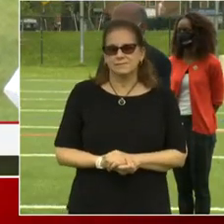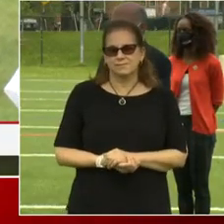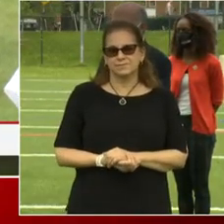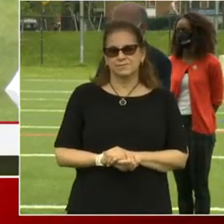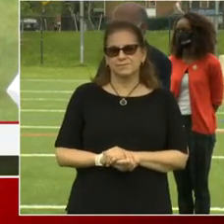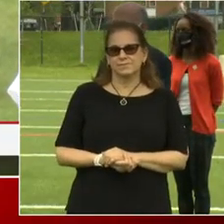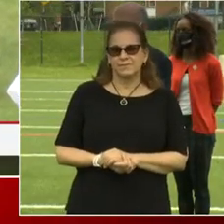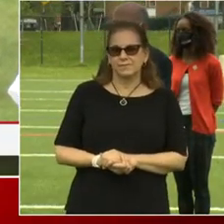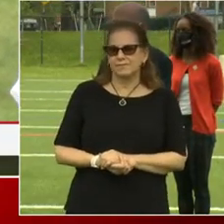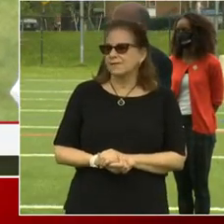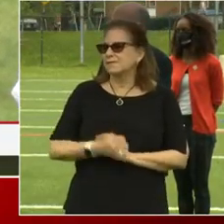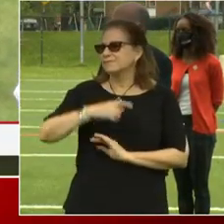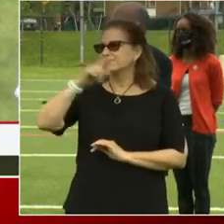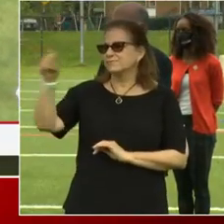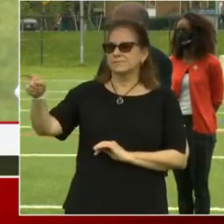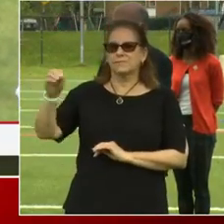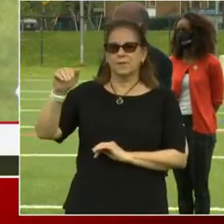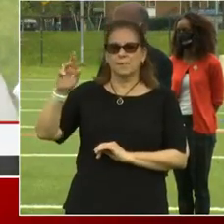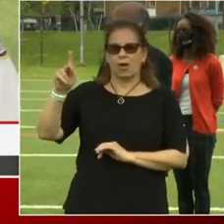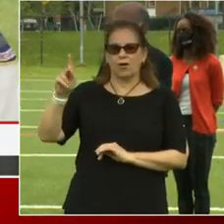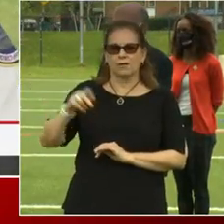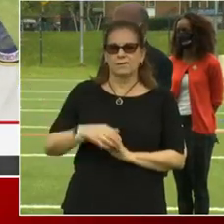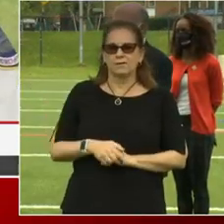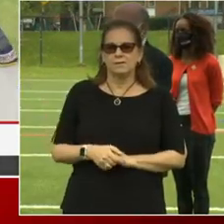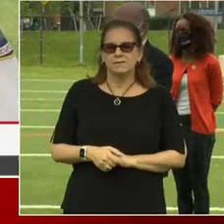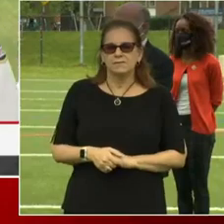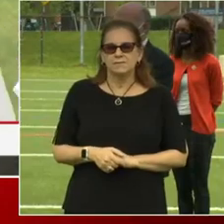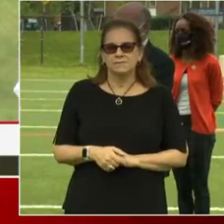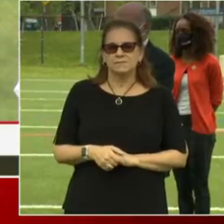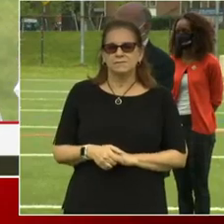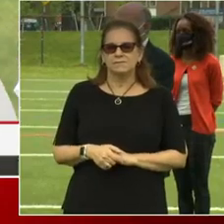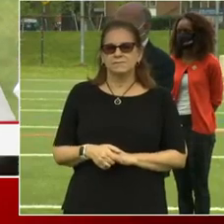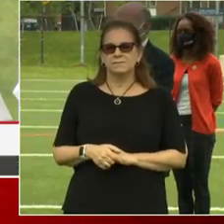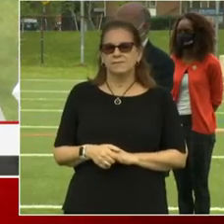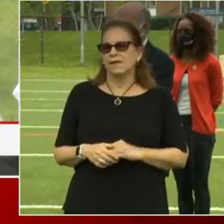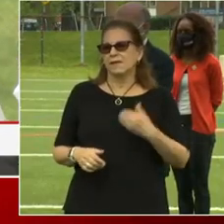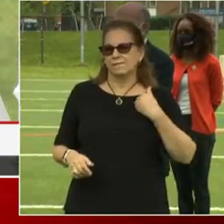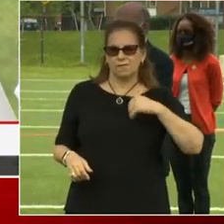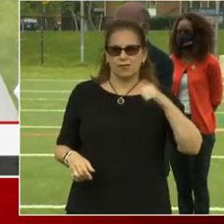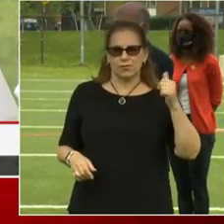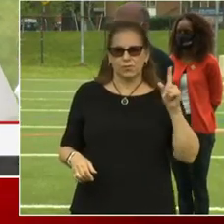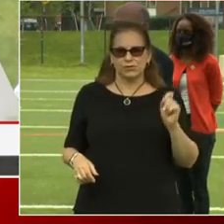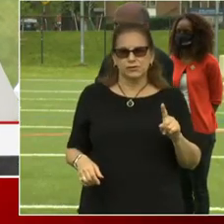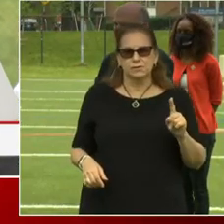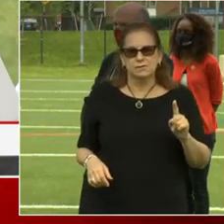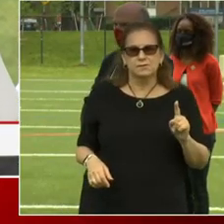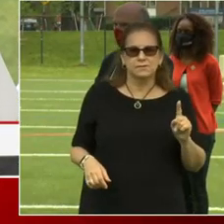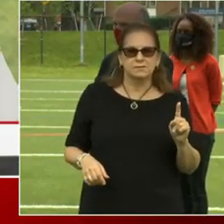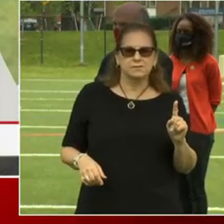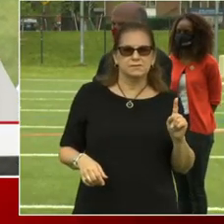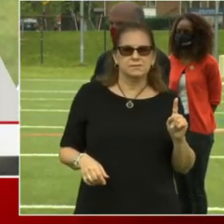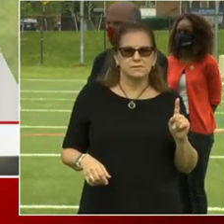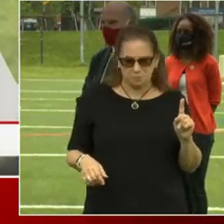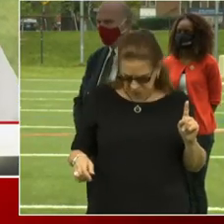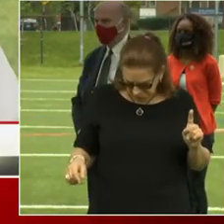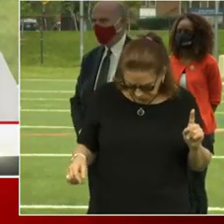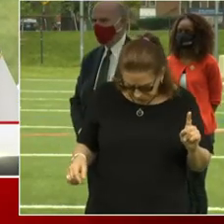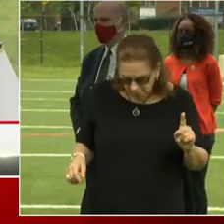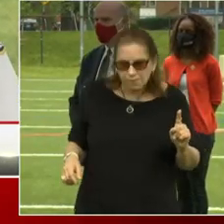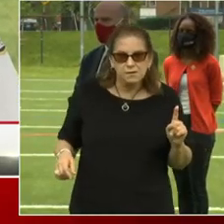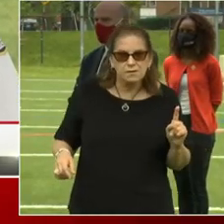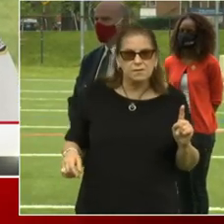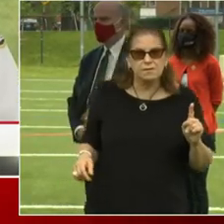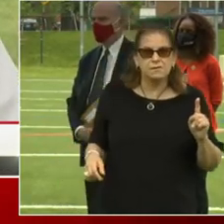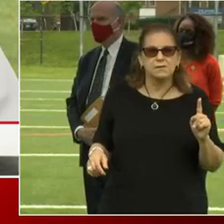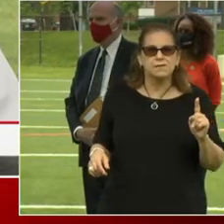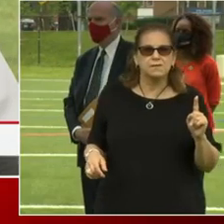Mark, and then this guy, and then we'll come back to you, Mr. King. Yes, sir. Yes, sir. I have a follow-up for Sure. Chief, and then an off-topic for the mayor. But Yep. Chief, just following up on the drag